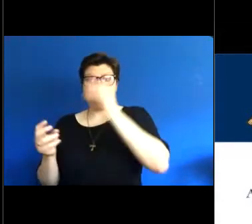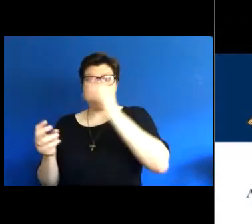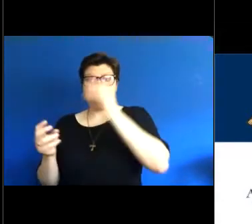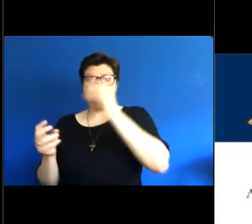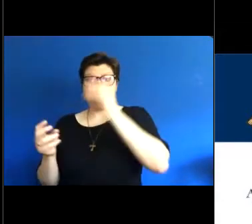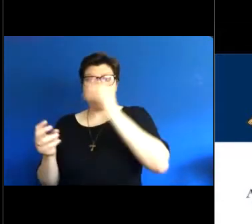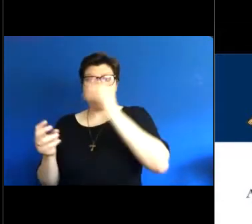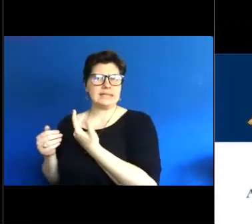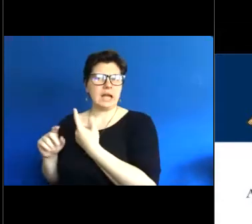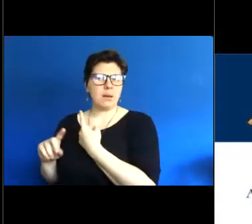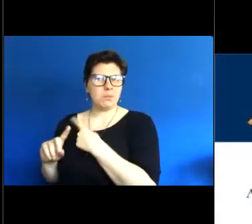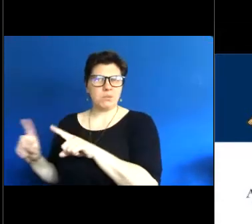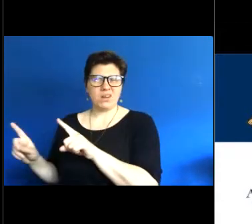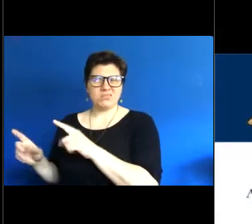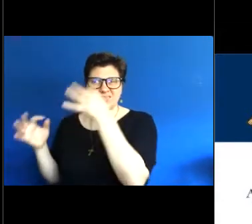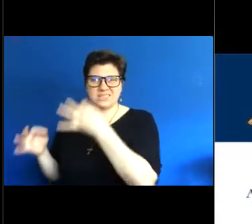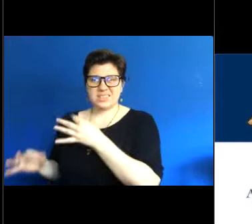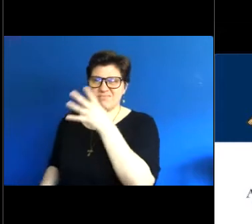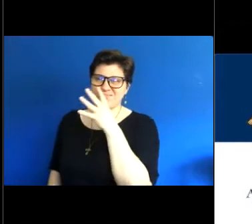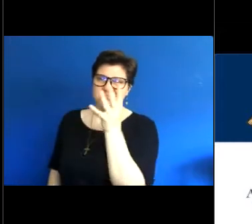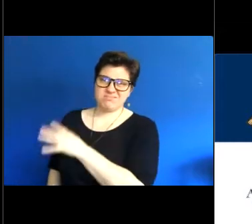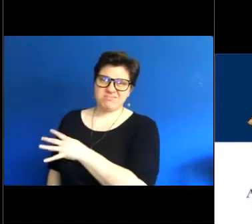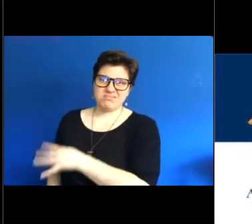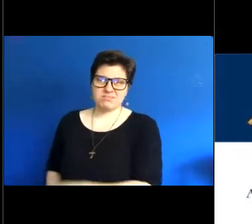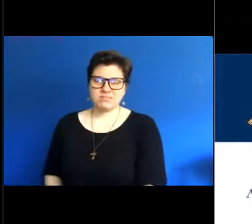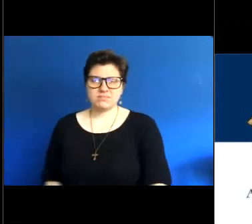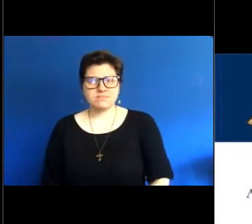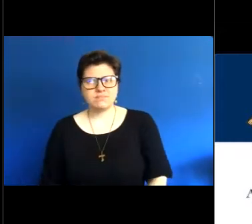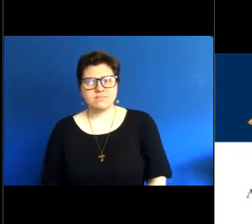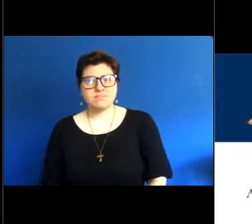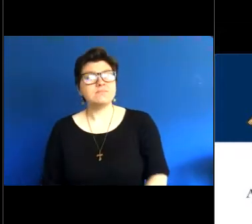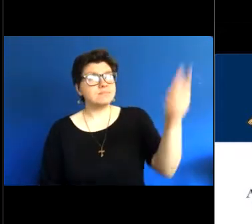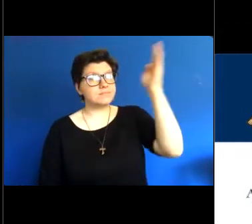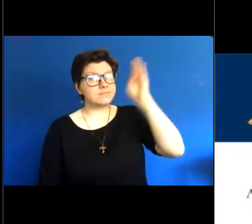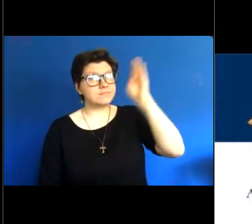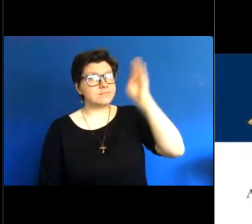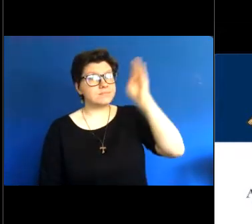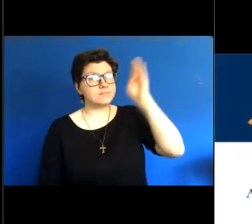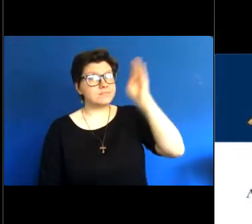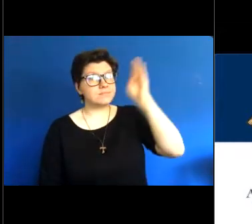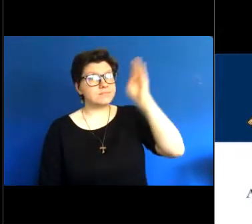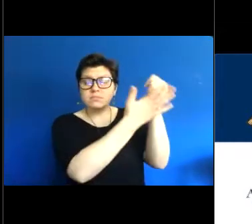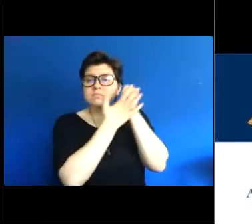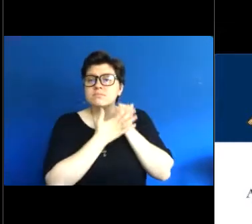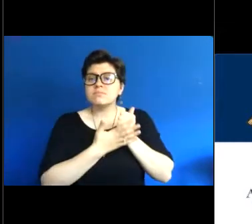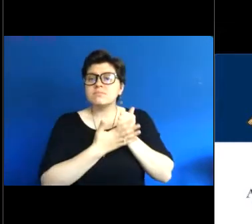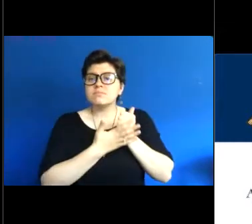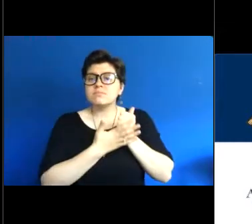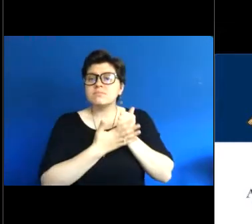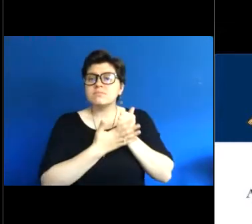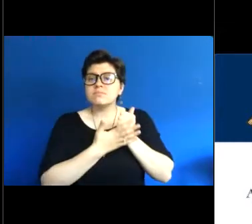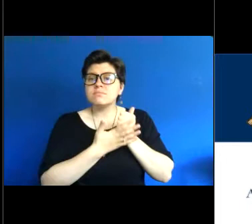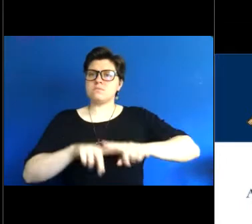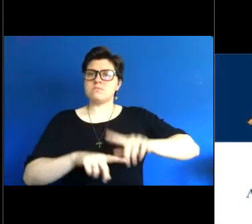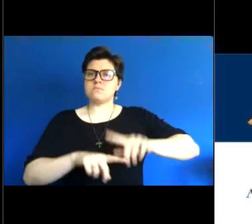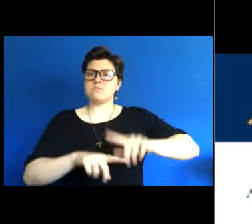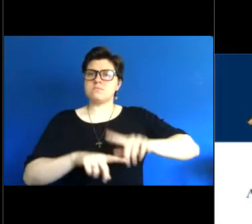but often choose ignorance. God, in your mercy, help us grow in your